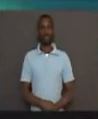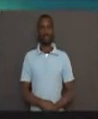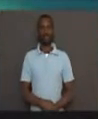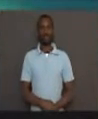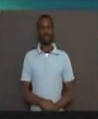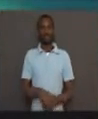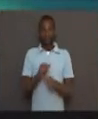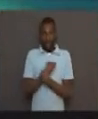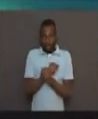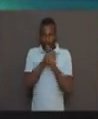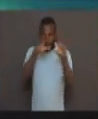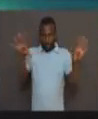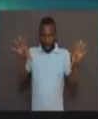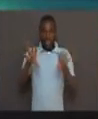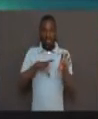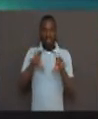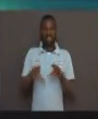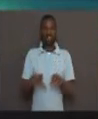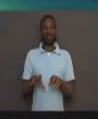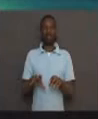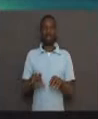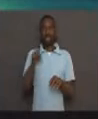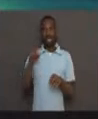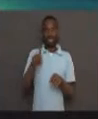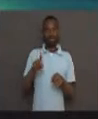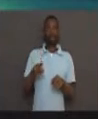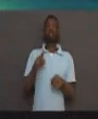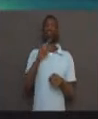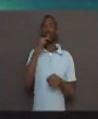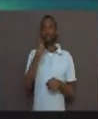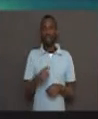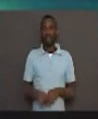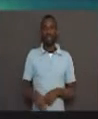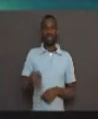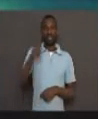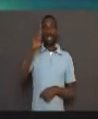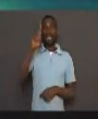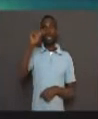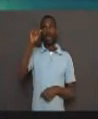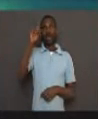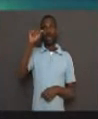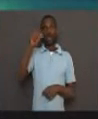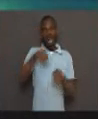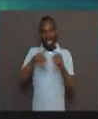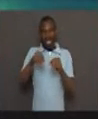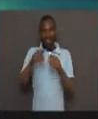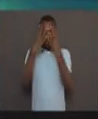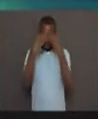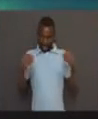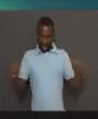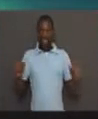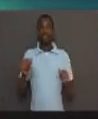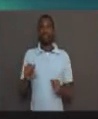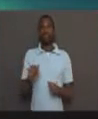The emissions that are given off during radioactive decay are commonly referred